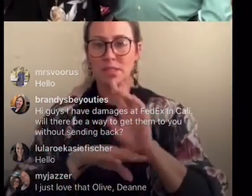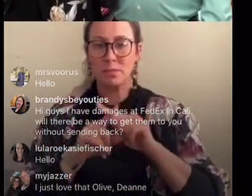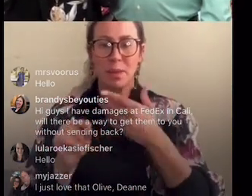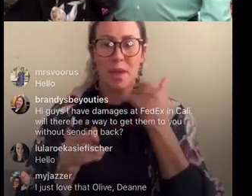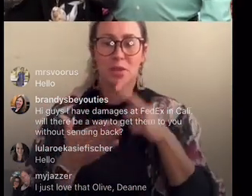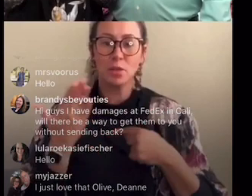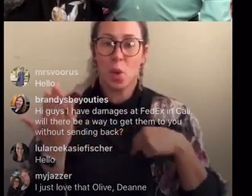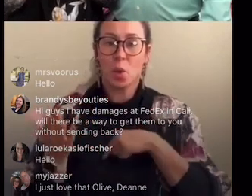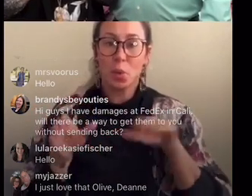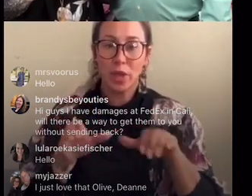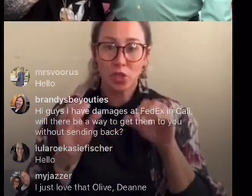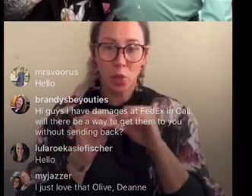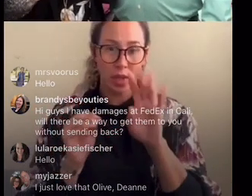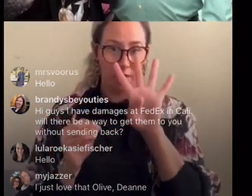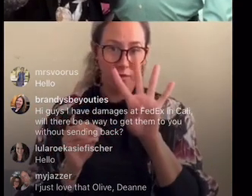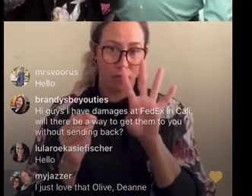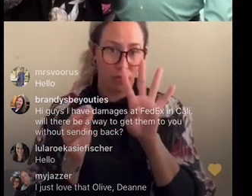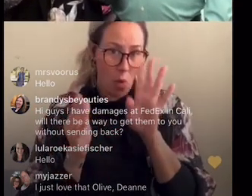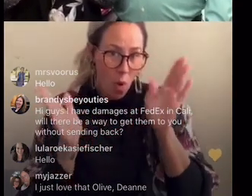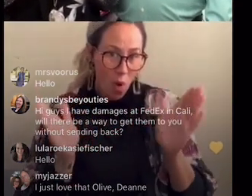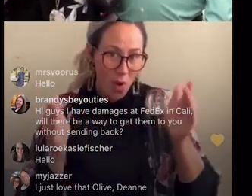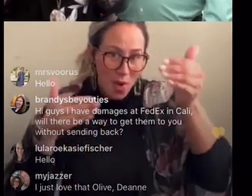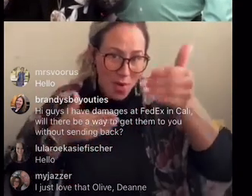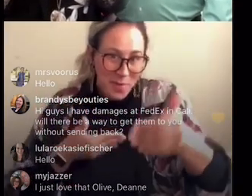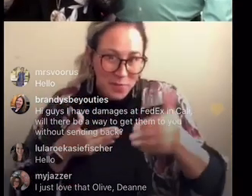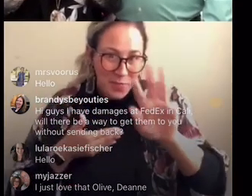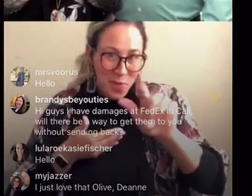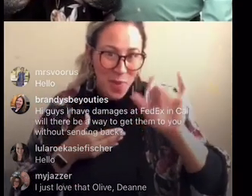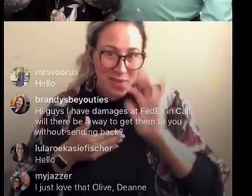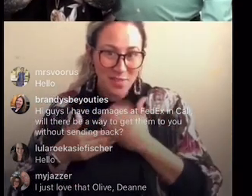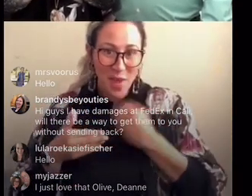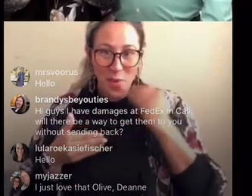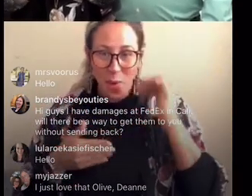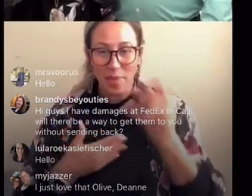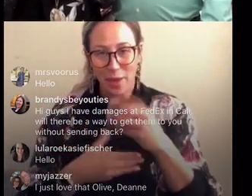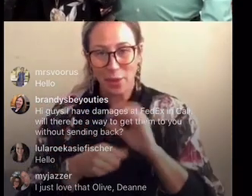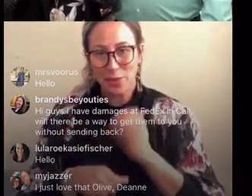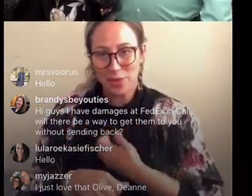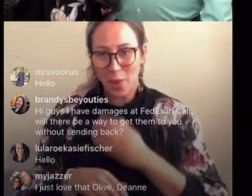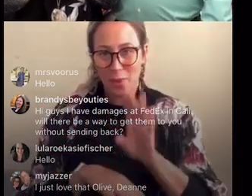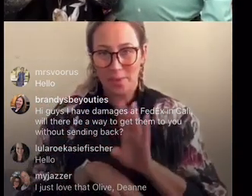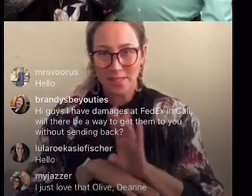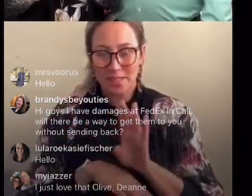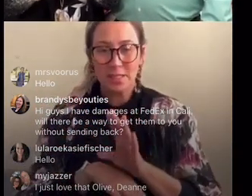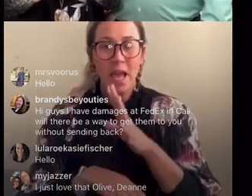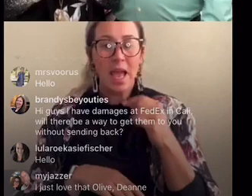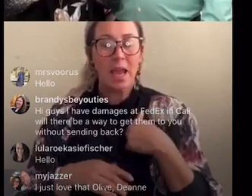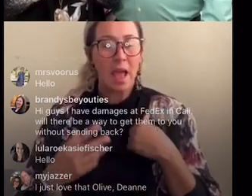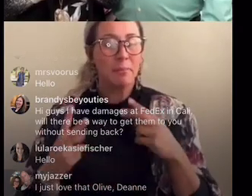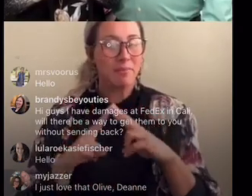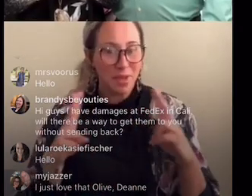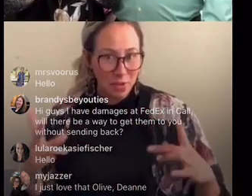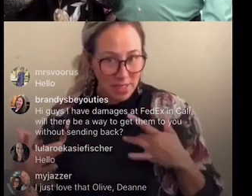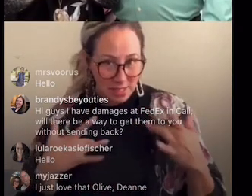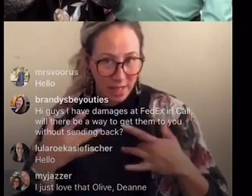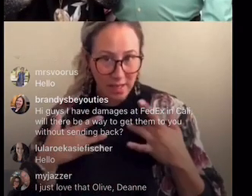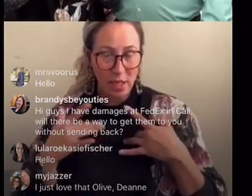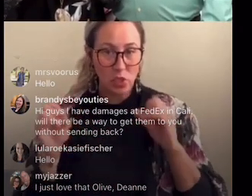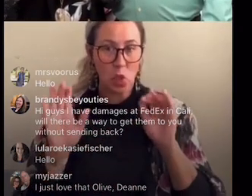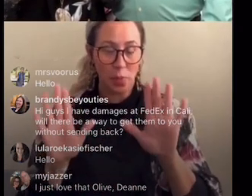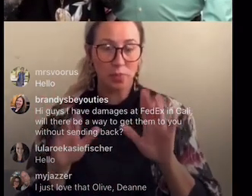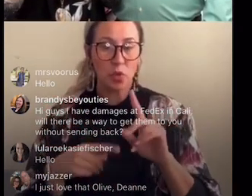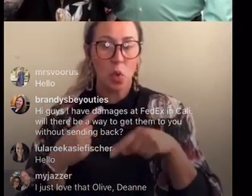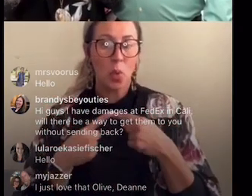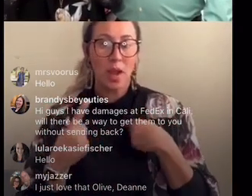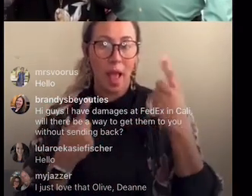within the four walls of our home, which includes our businesses. And I'm excited. When I think about